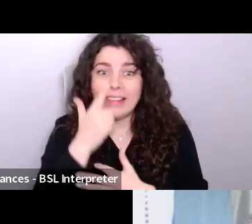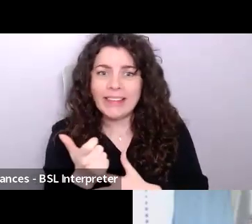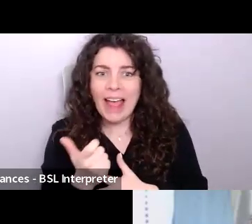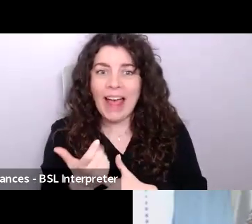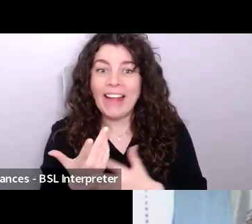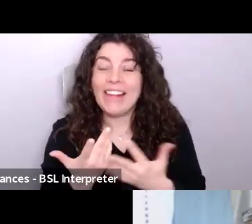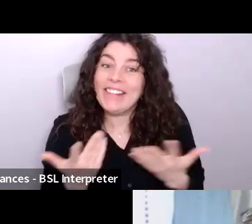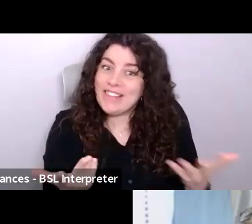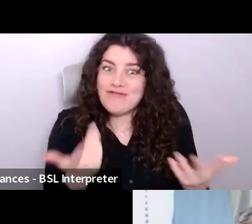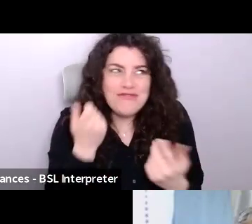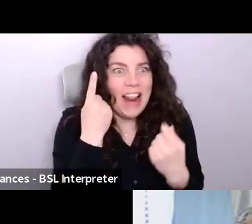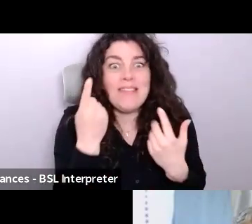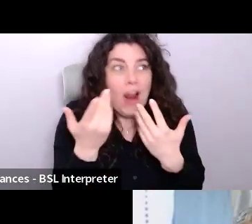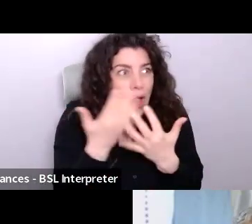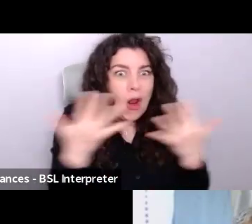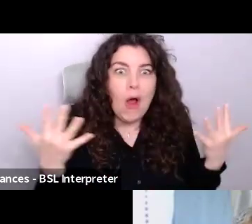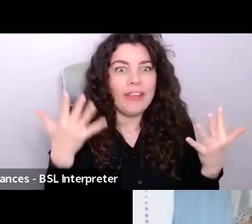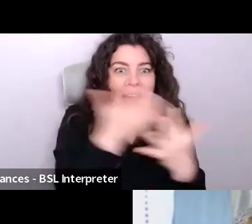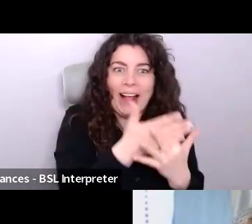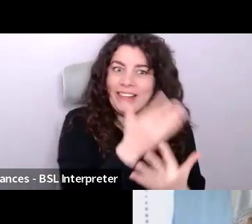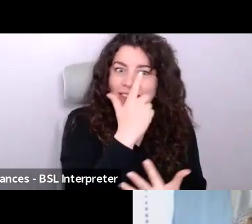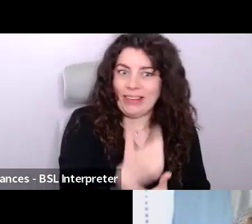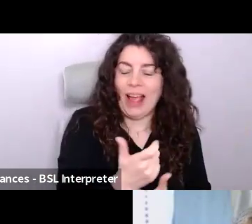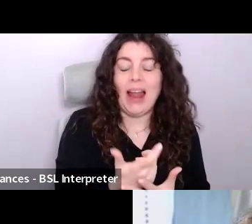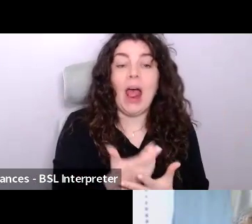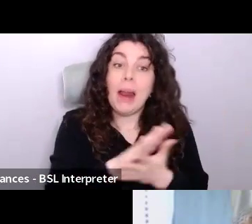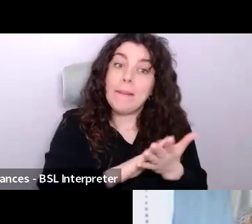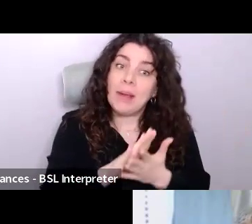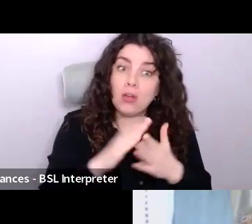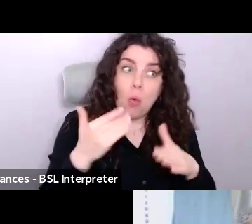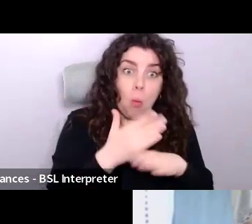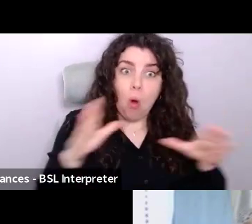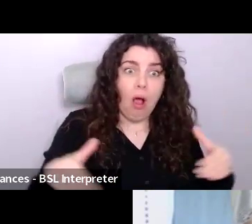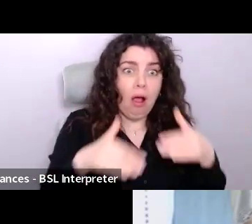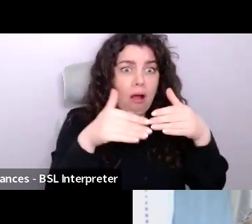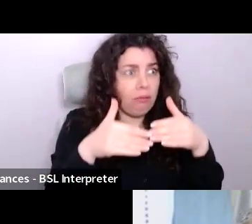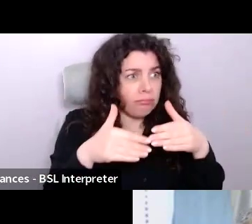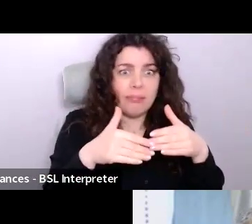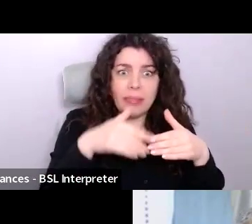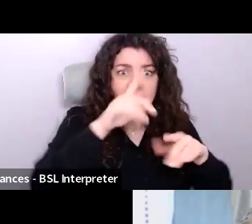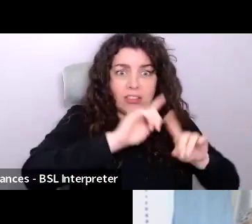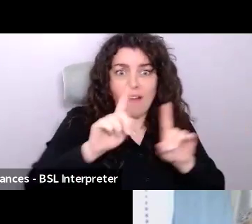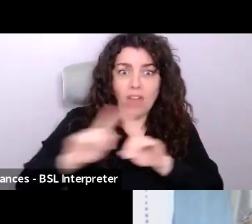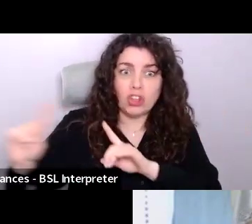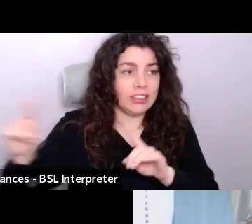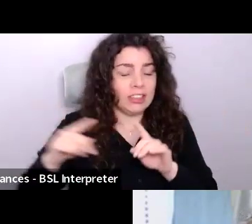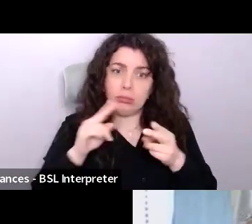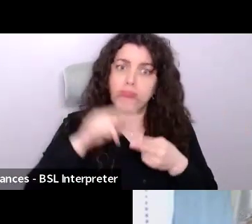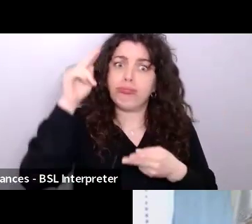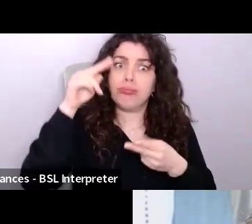the diversity in your workforce really improve by making these kind of changes. Yeah,